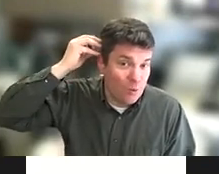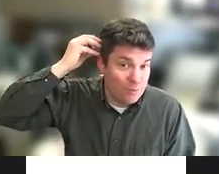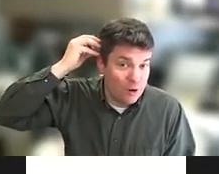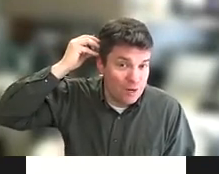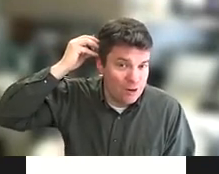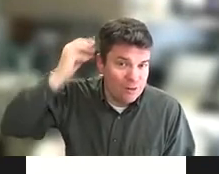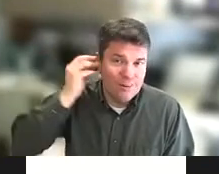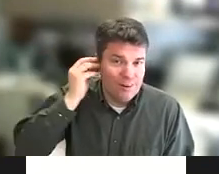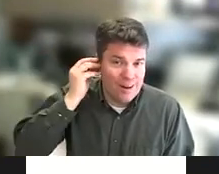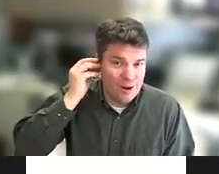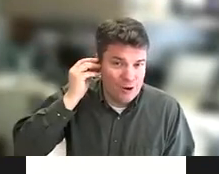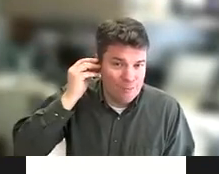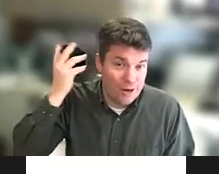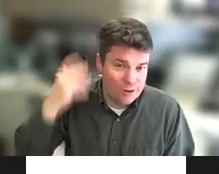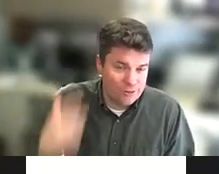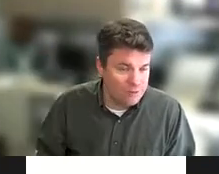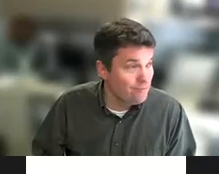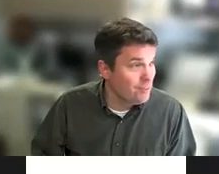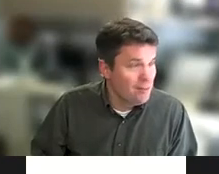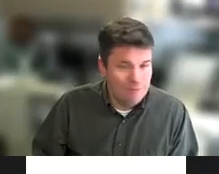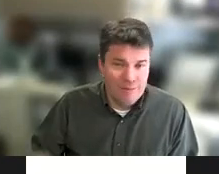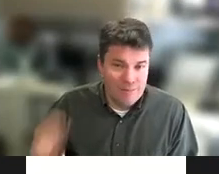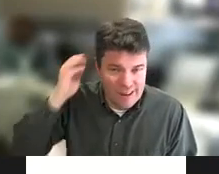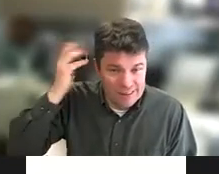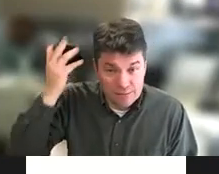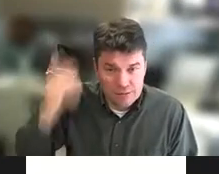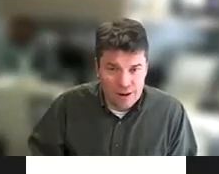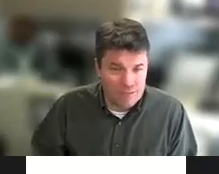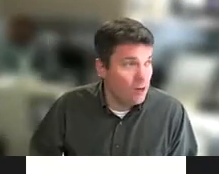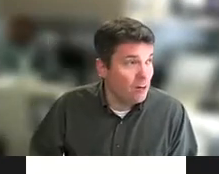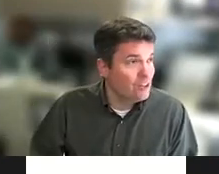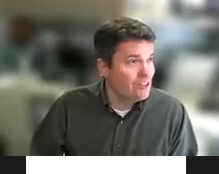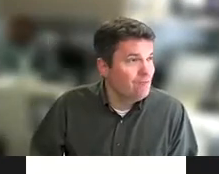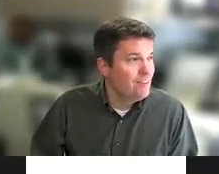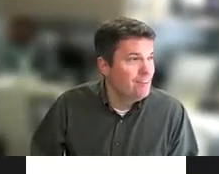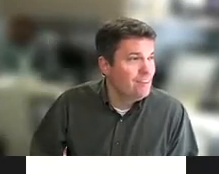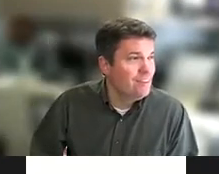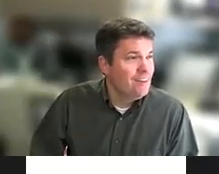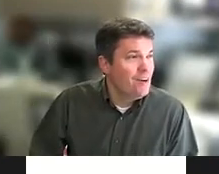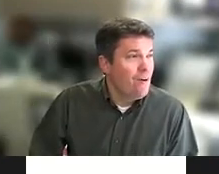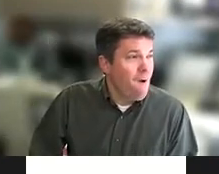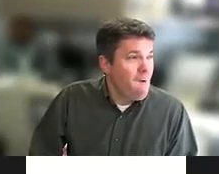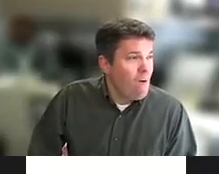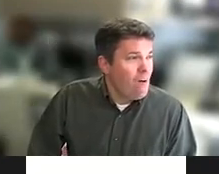ear, they'd have to whisper up here, not down here in my ear. So, but even then, it's still not very clear. So,